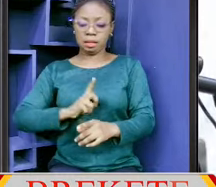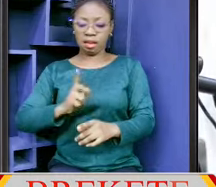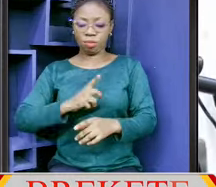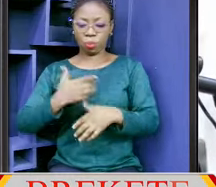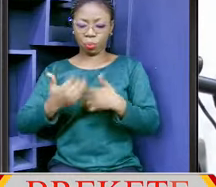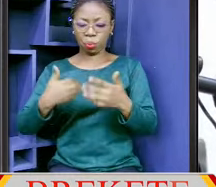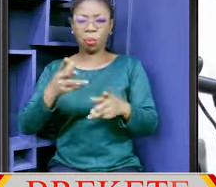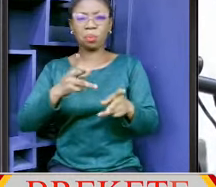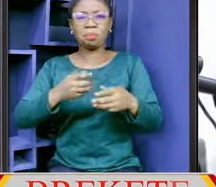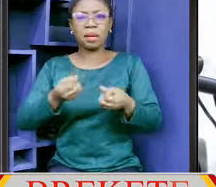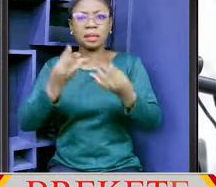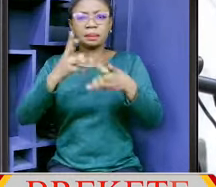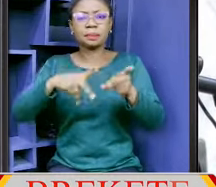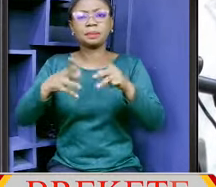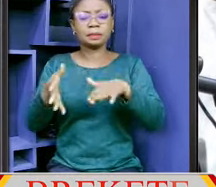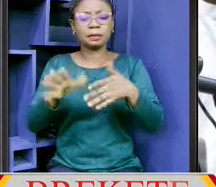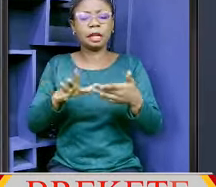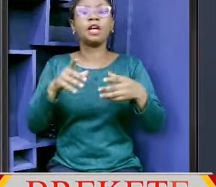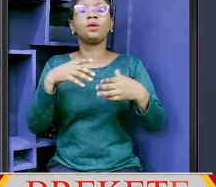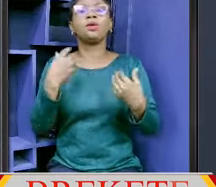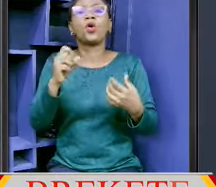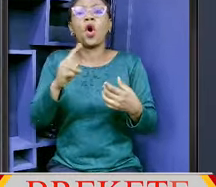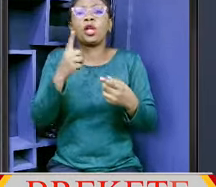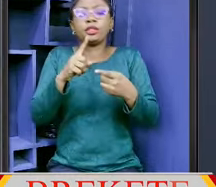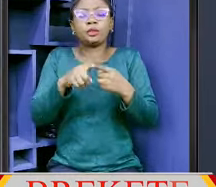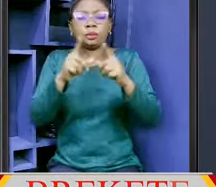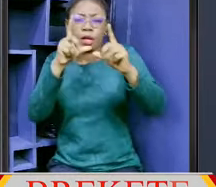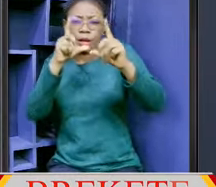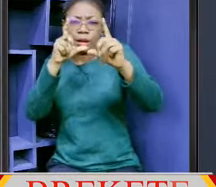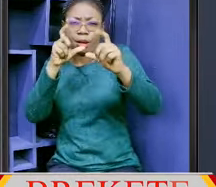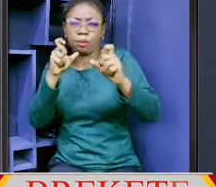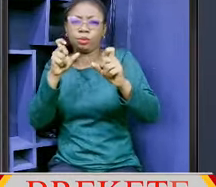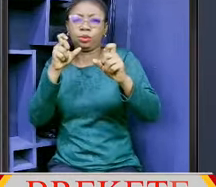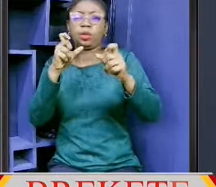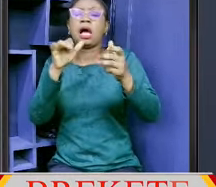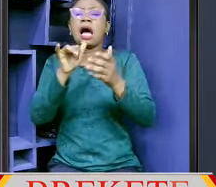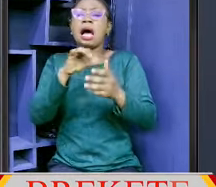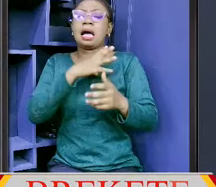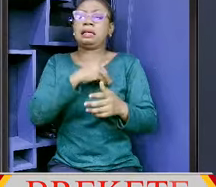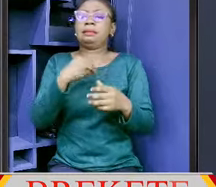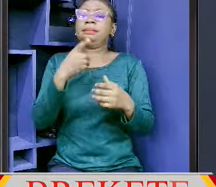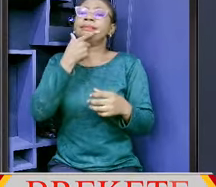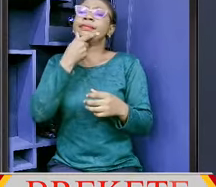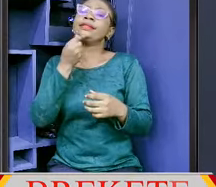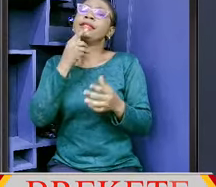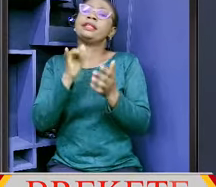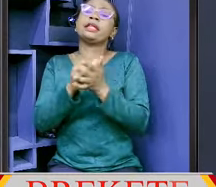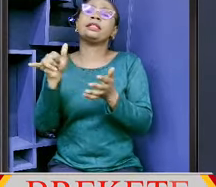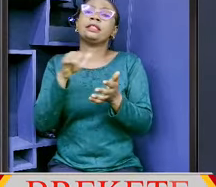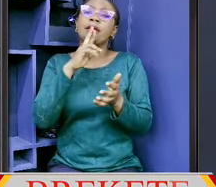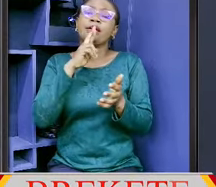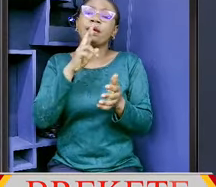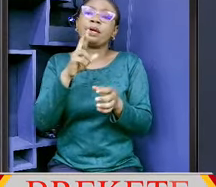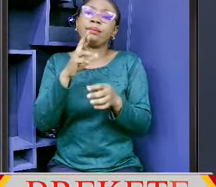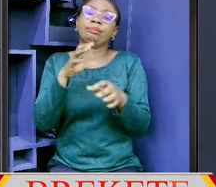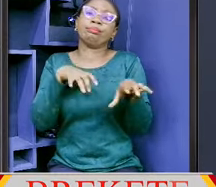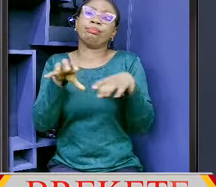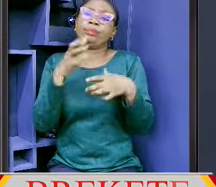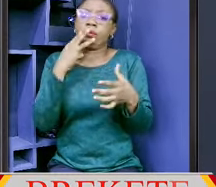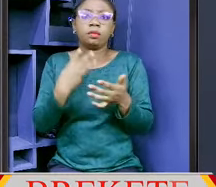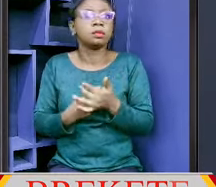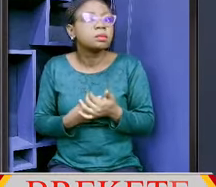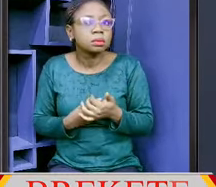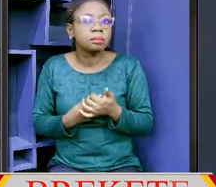Just to capture waiting, they go call show people, say they make effort. What kind of useless effort is that? Custom way don't